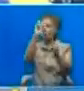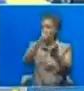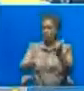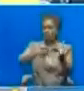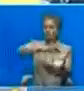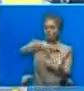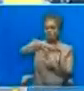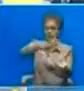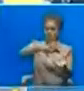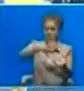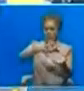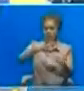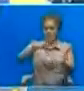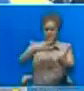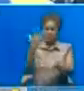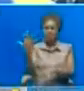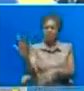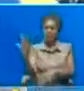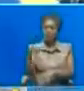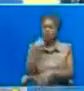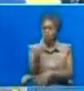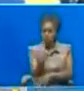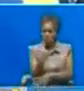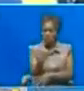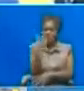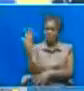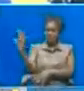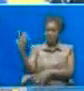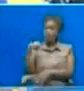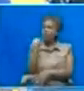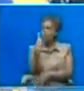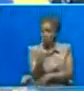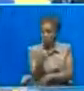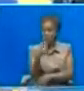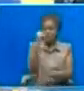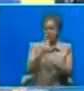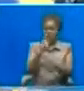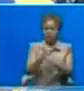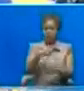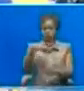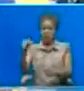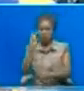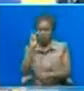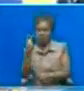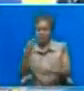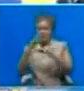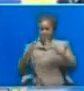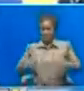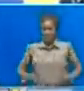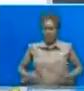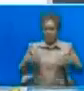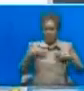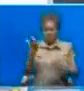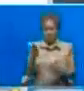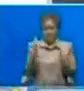automatically whose fingerprints are those. And these are the fingerprints which made me to go and look for this person in the